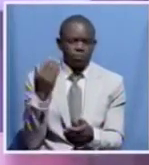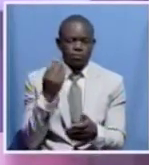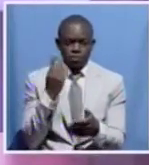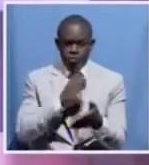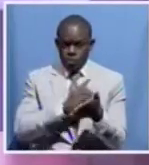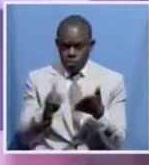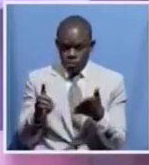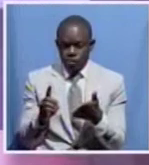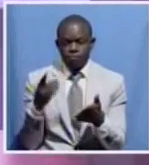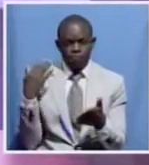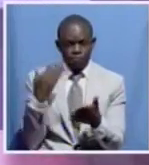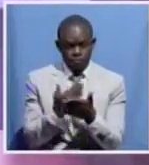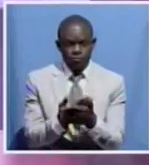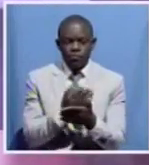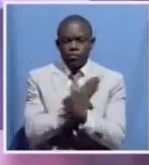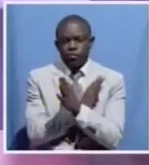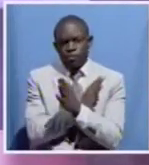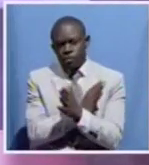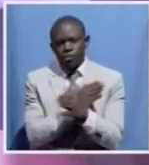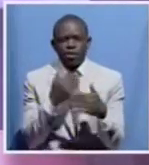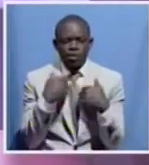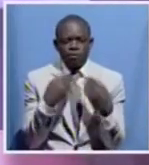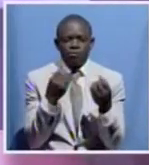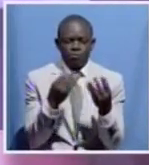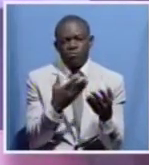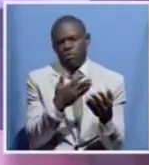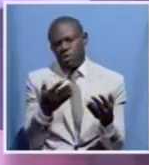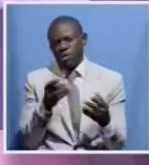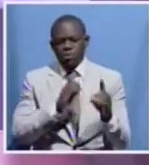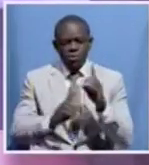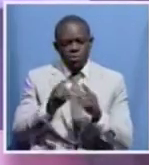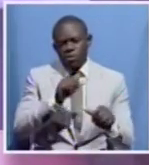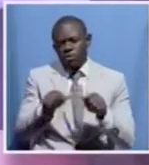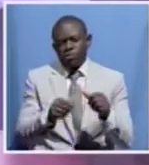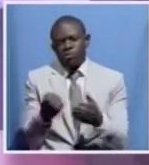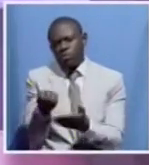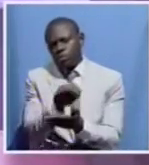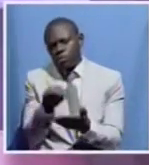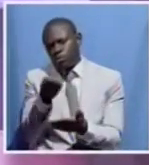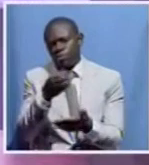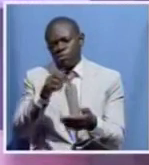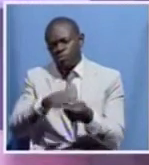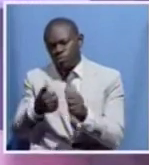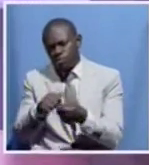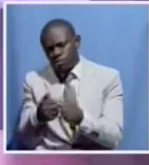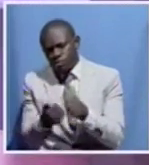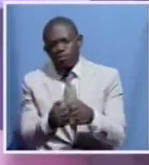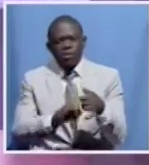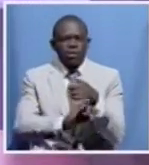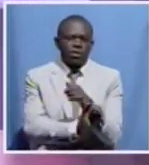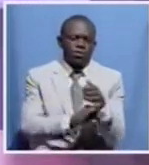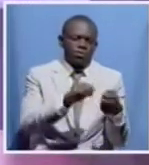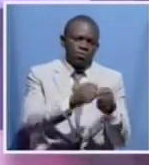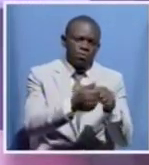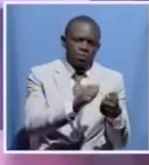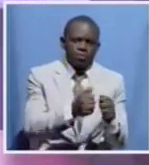week, ranging from social to economic issues. But one issue that has stood out is that of gay rights, coming